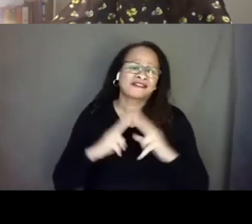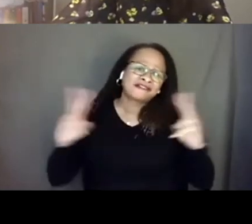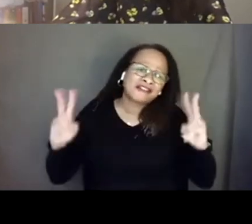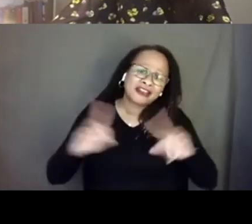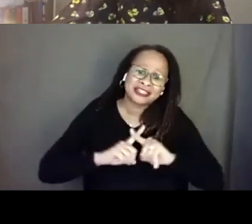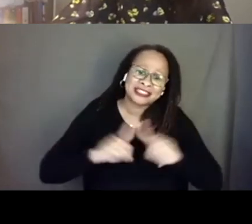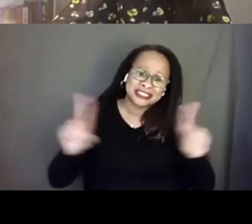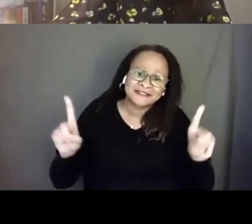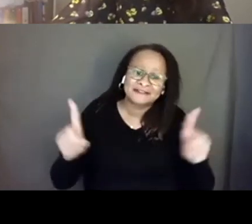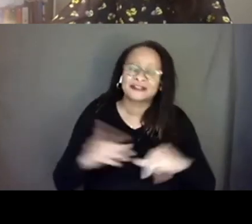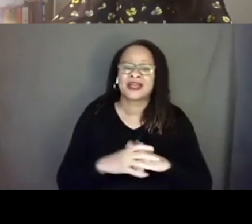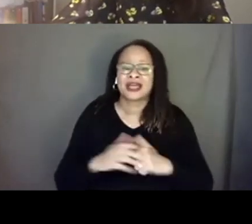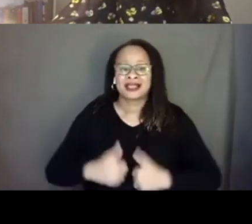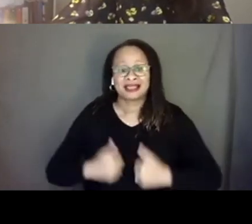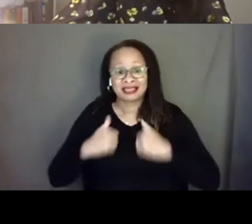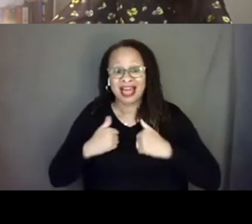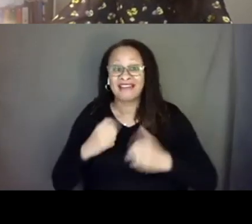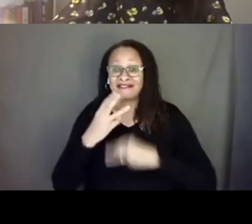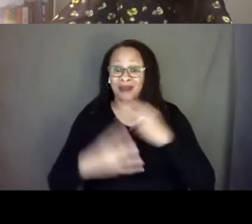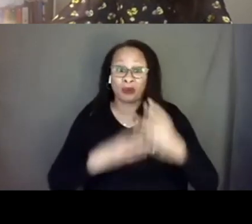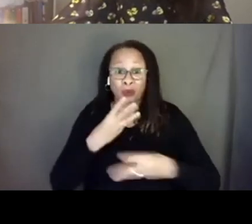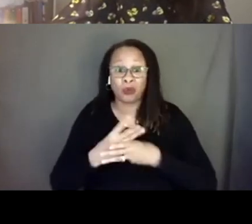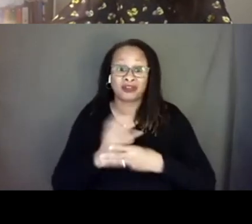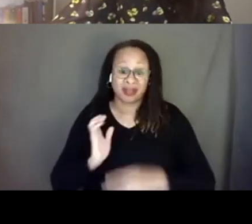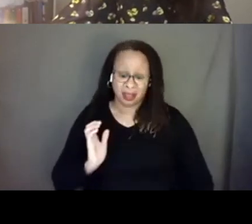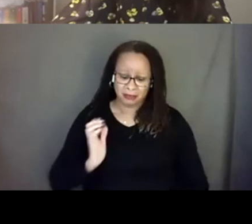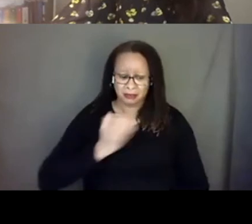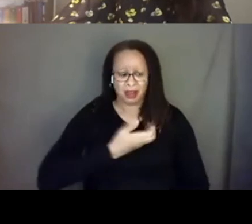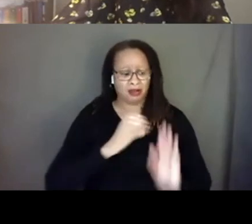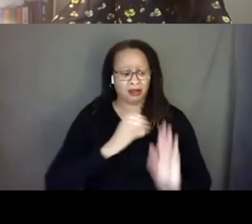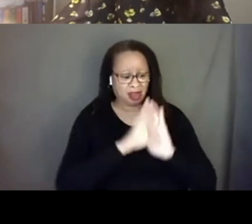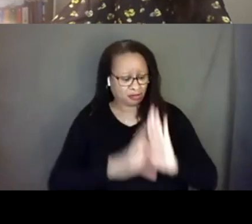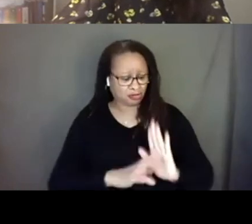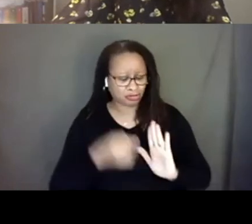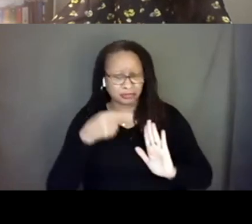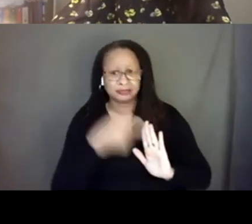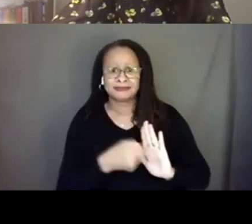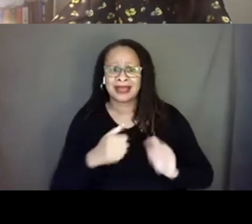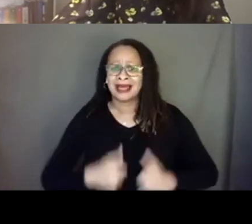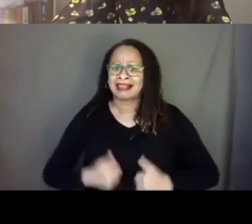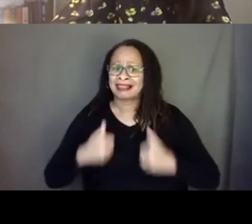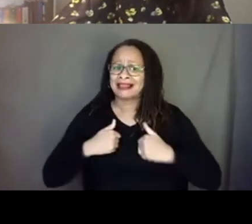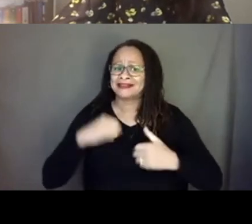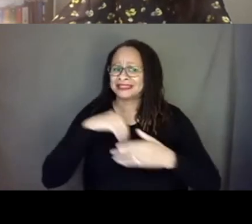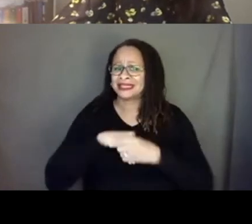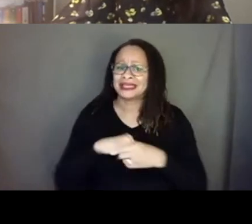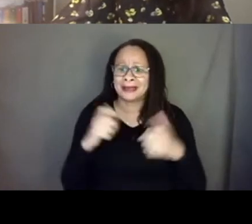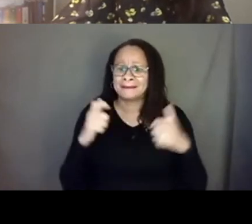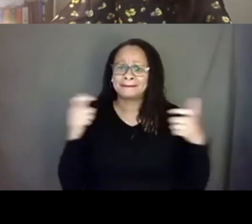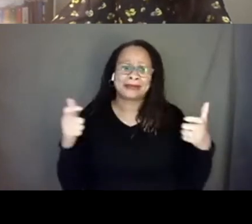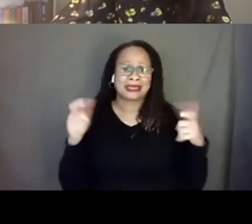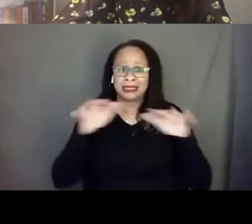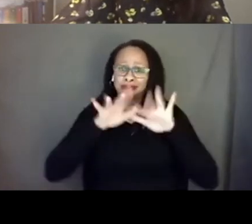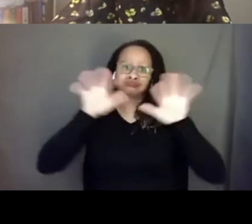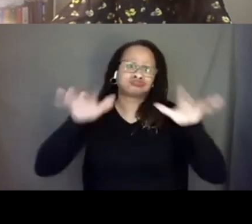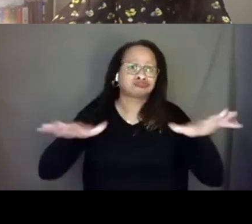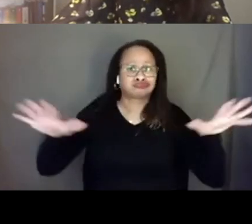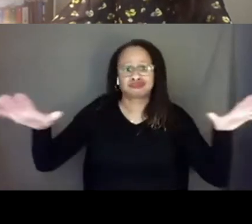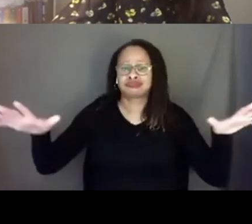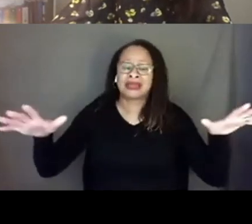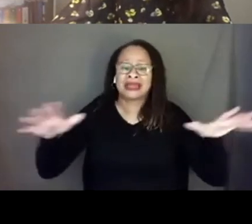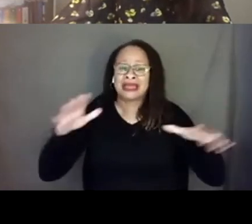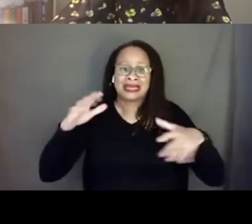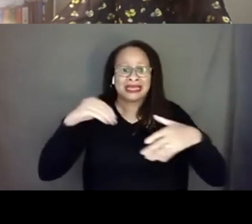different life and world. And our character, you know, lives in a big sort of sprawling inner